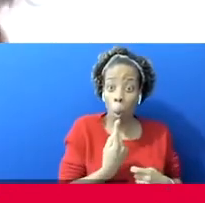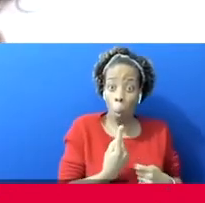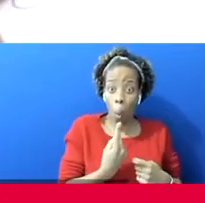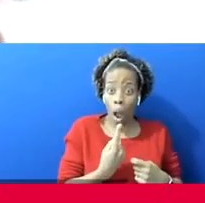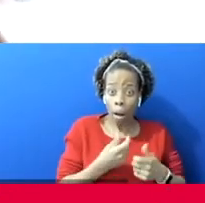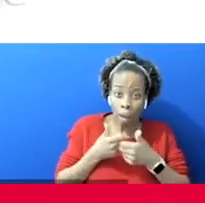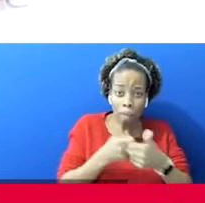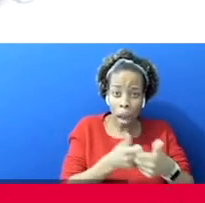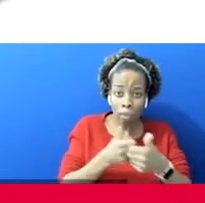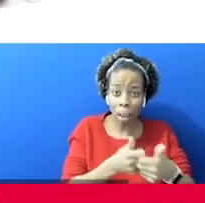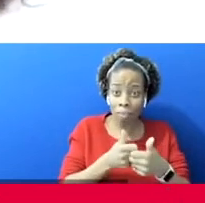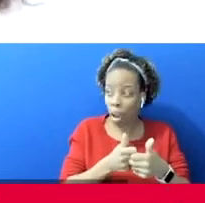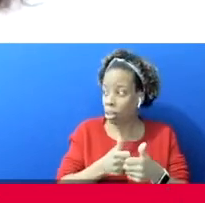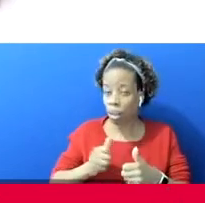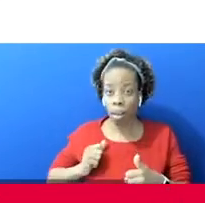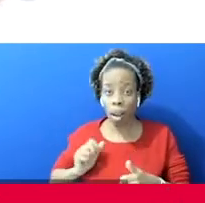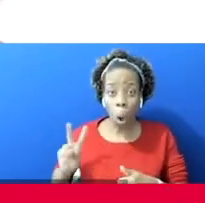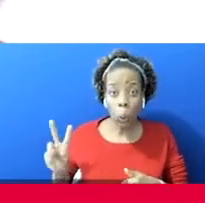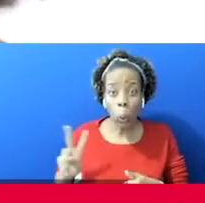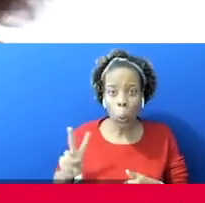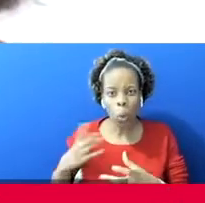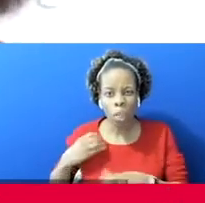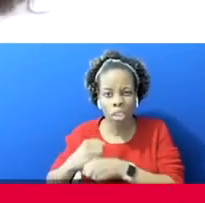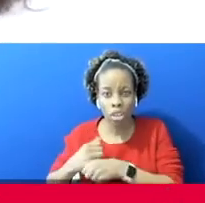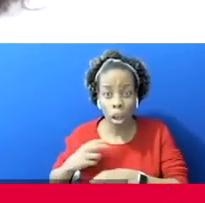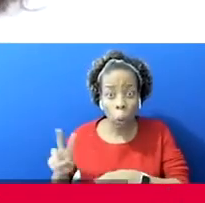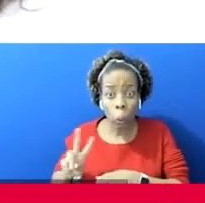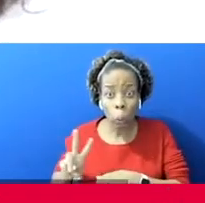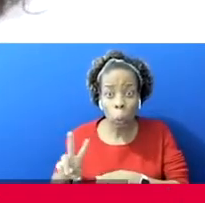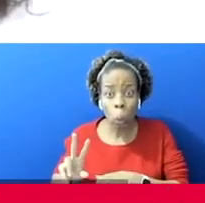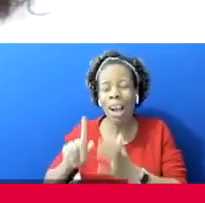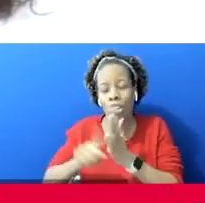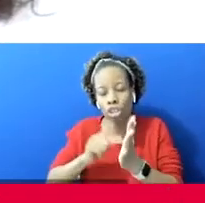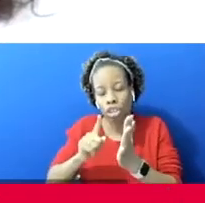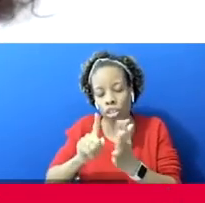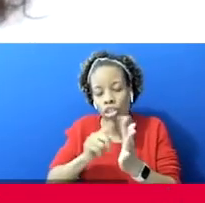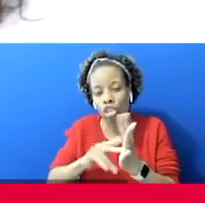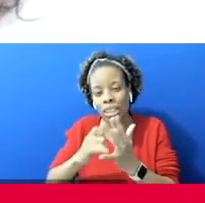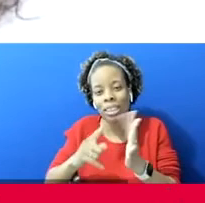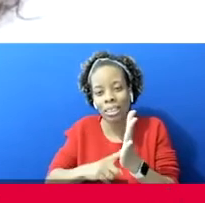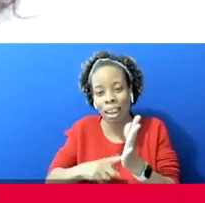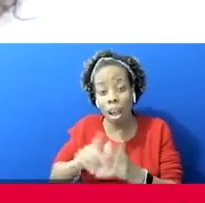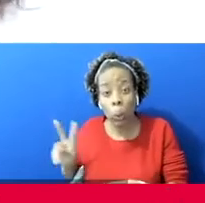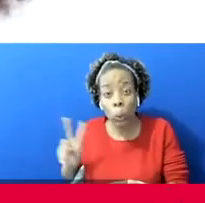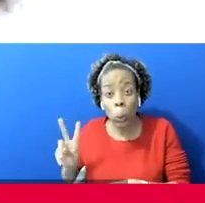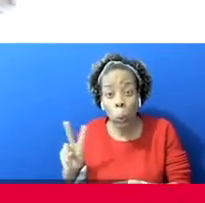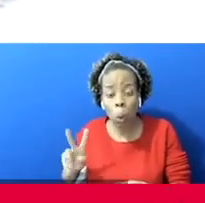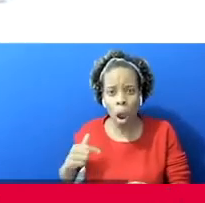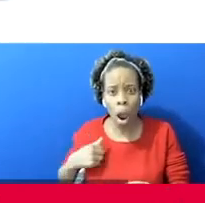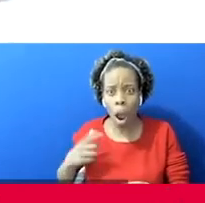individual or two in the case of myself and Jinsella, and then you actually kind of grow and expand from that and the work becomes a bit